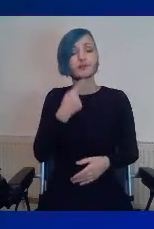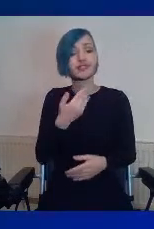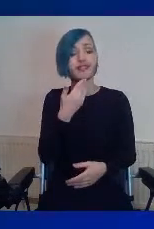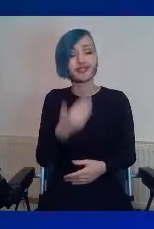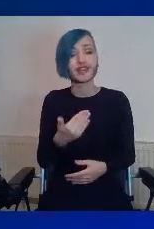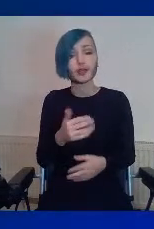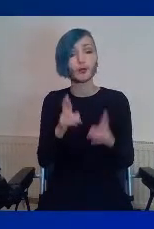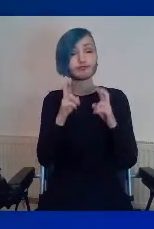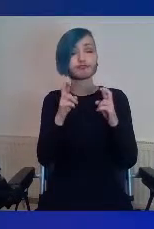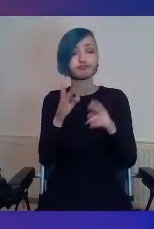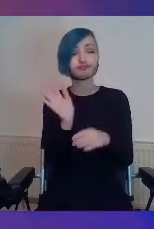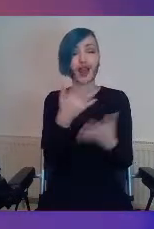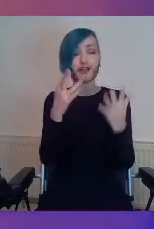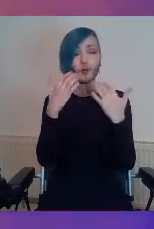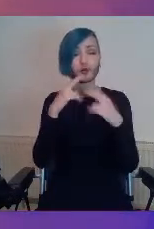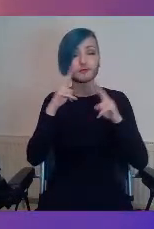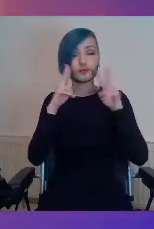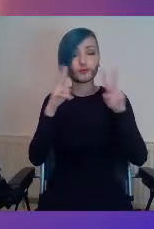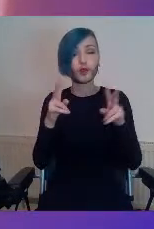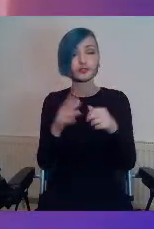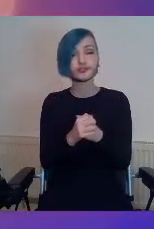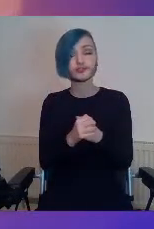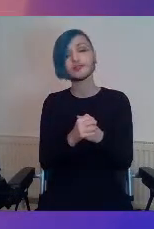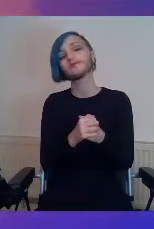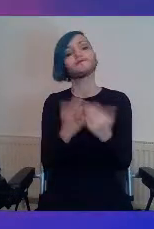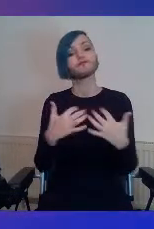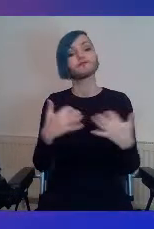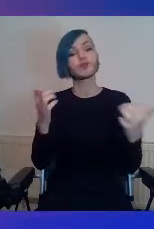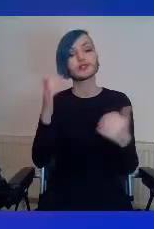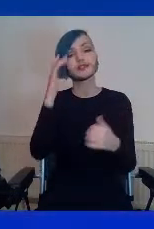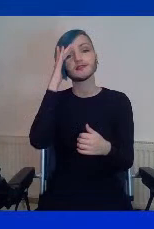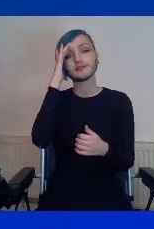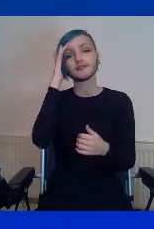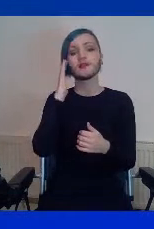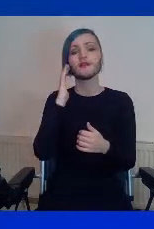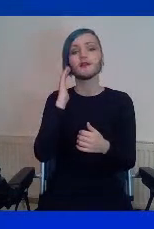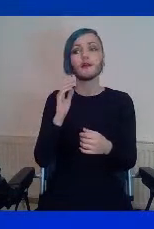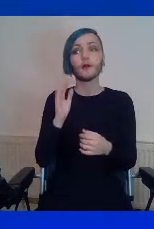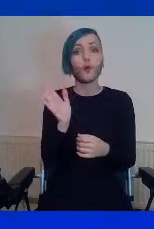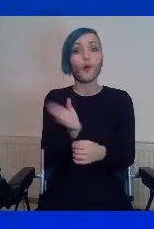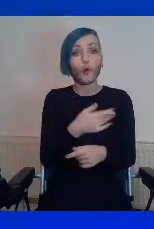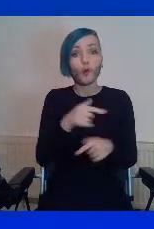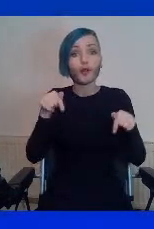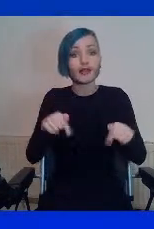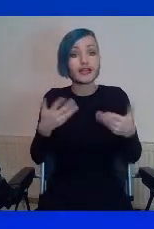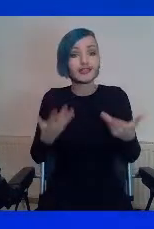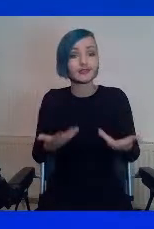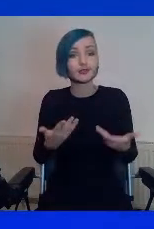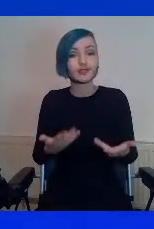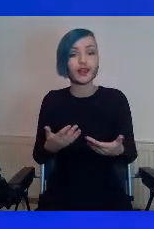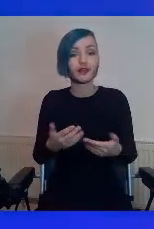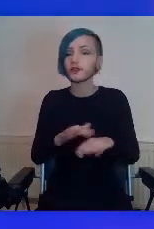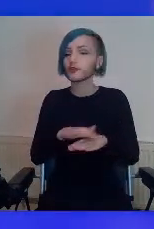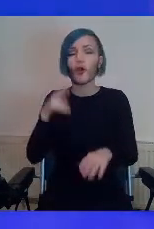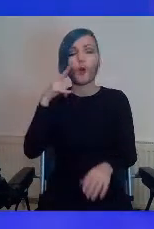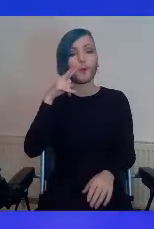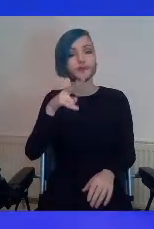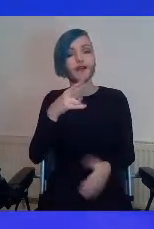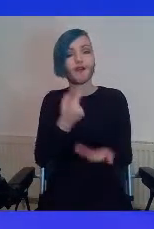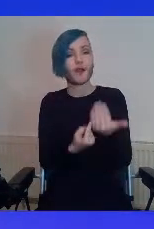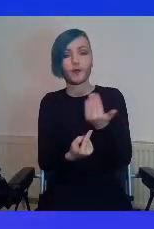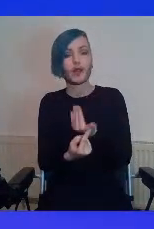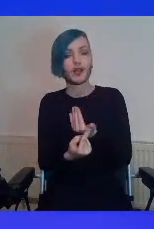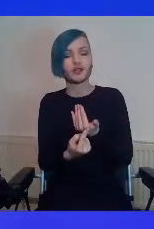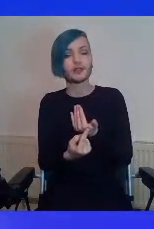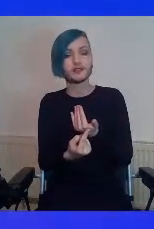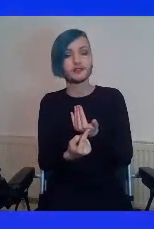I've said a couple of times before, we are none of us here are observers anymore. We have to become activists. We're compelled by the story of